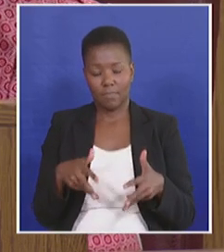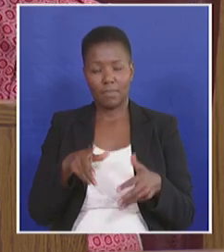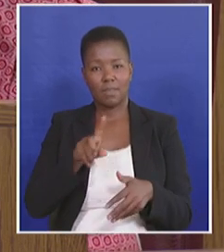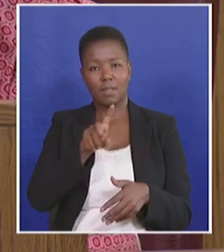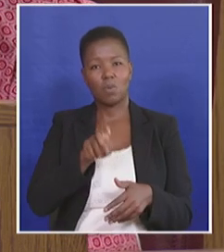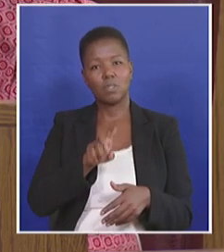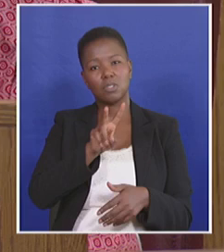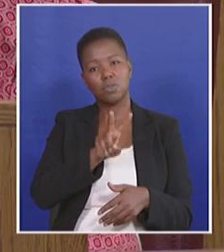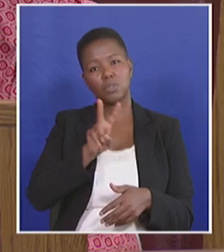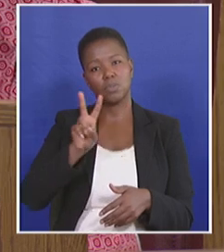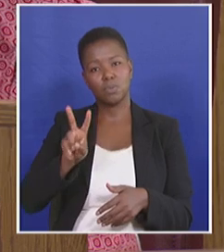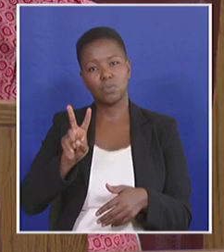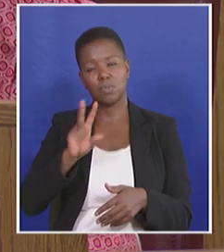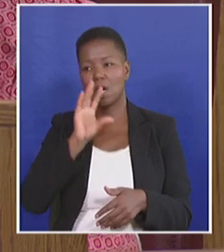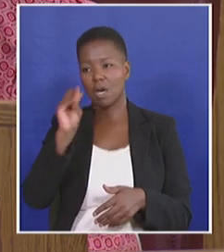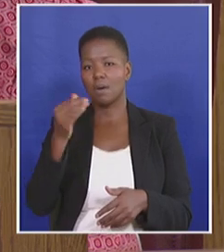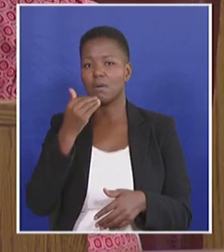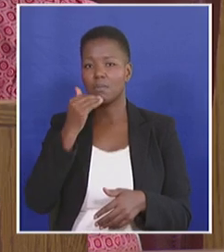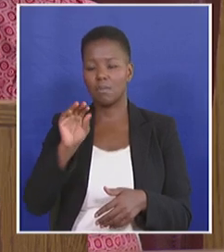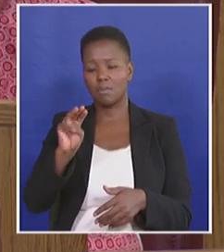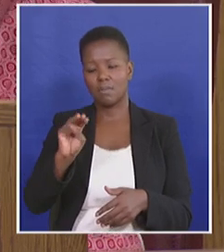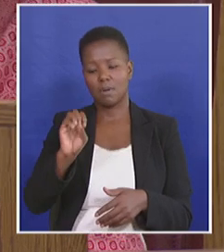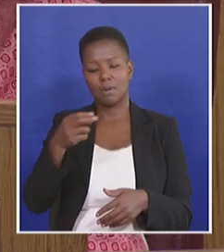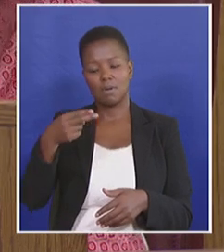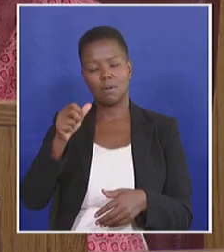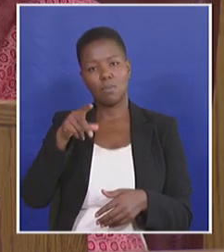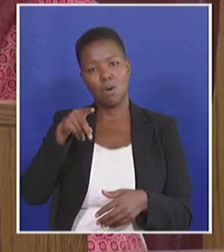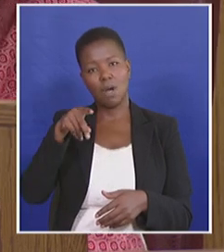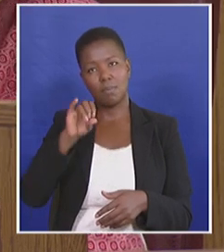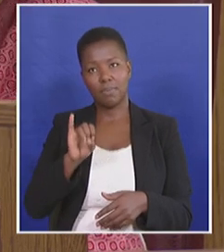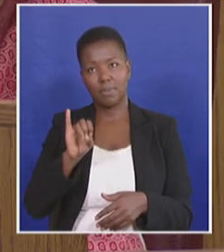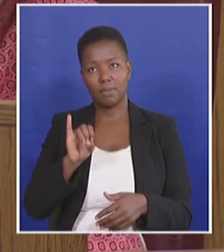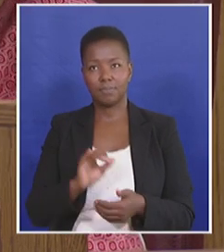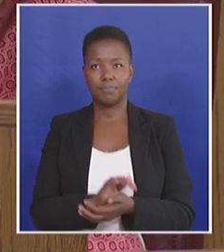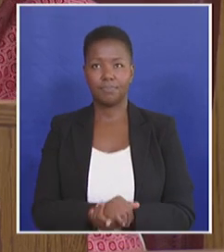number 22 posed by the Honorable Mohapi. Honorable Minister.